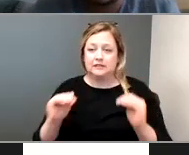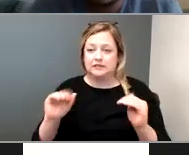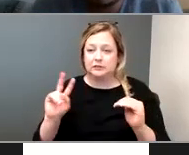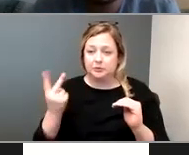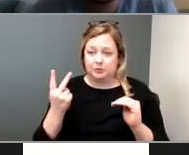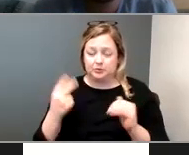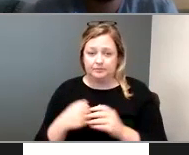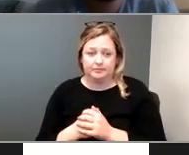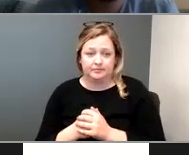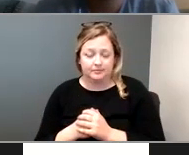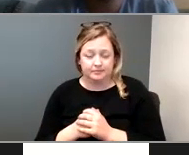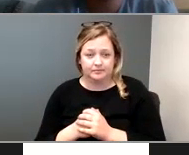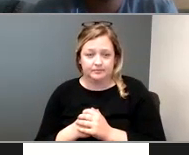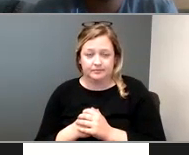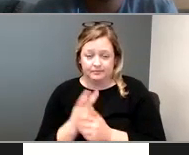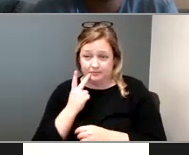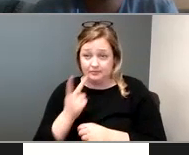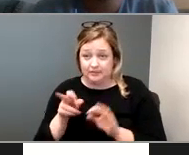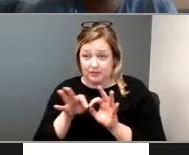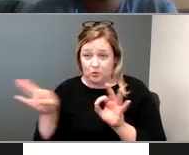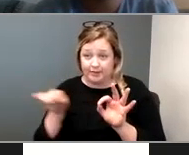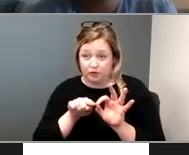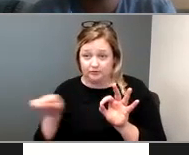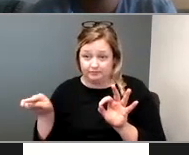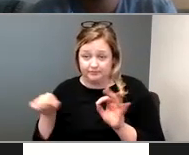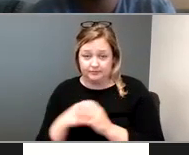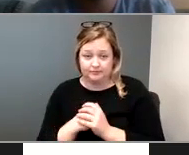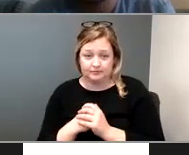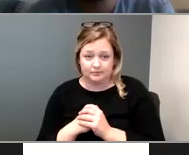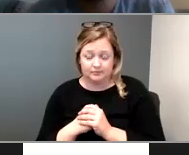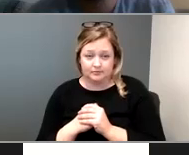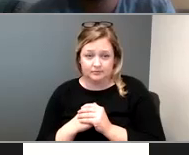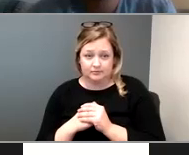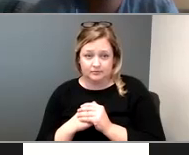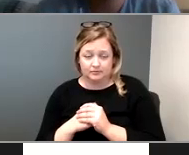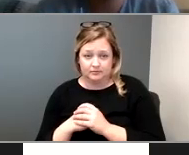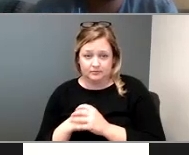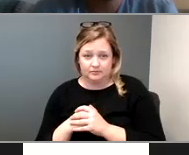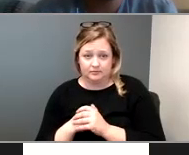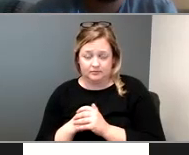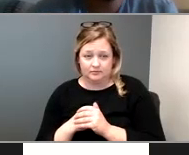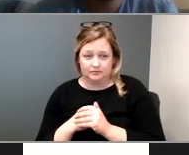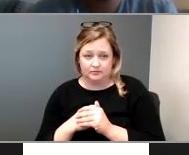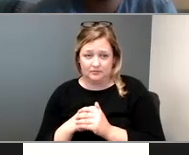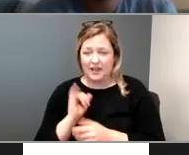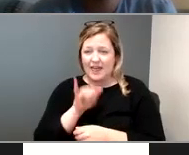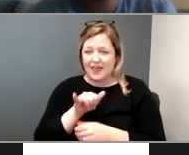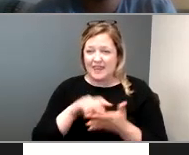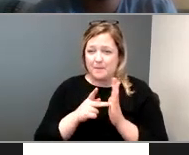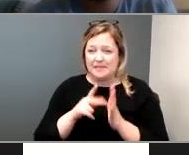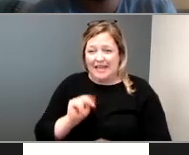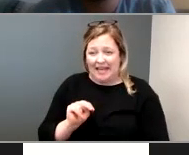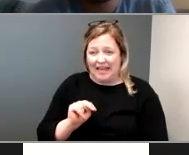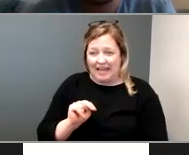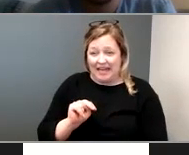square root of n, and square root of n is going to be n raised to the power of half. Now square root of n equals to